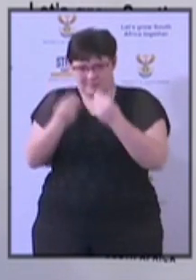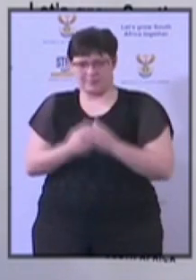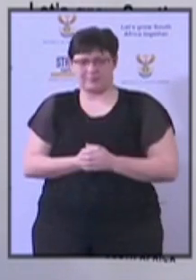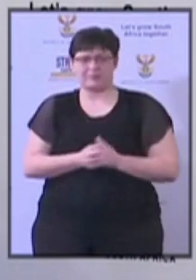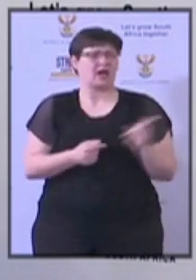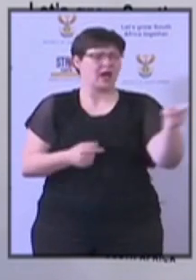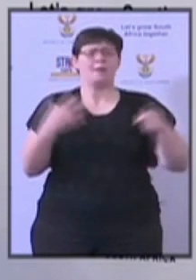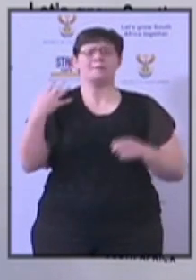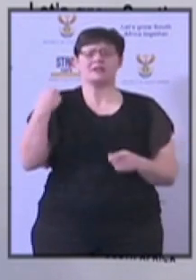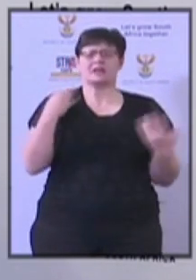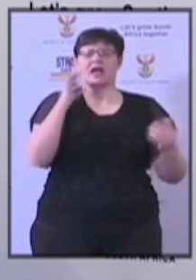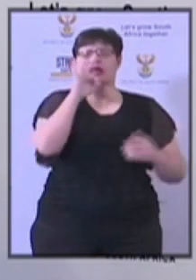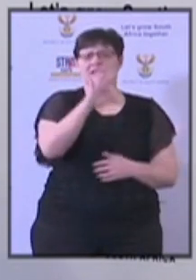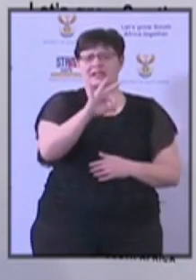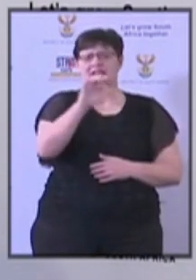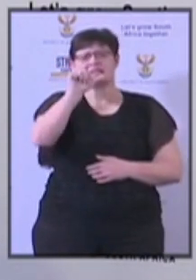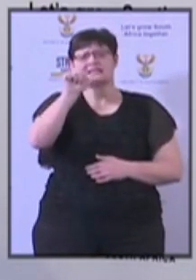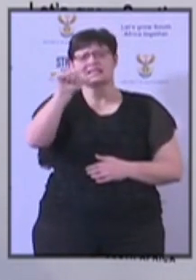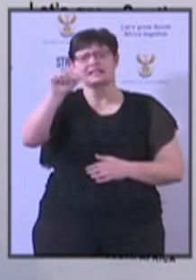have registered